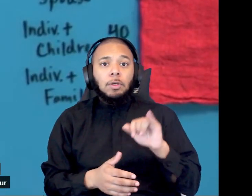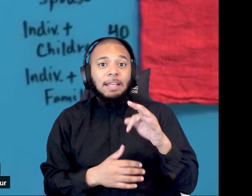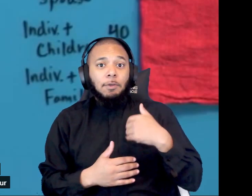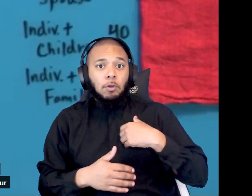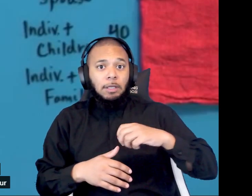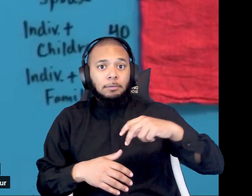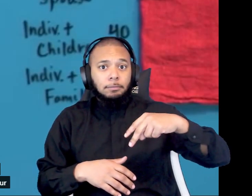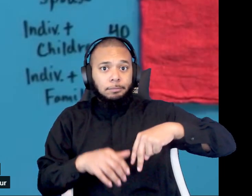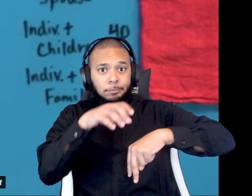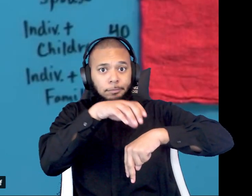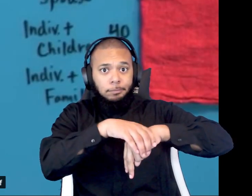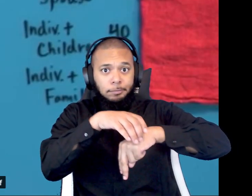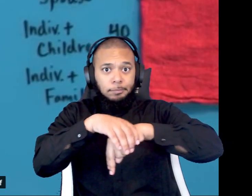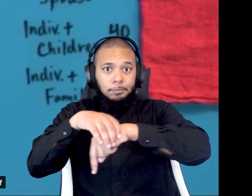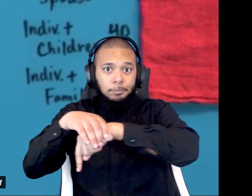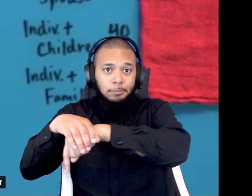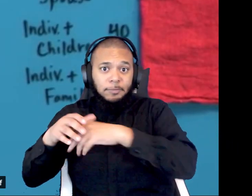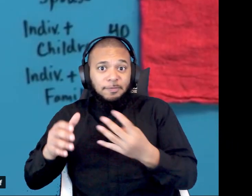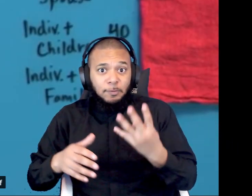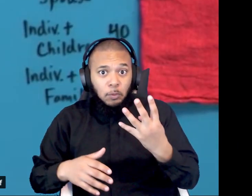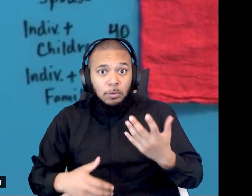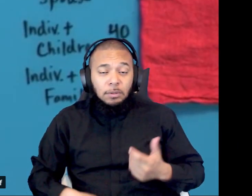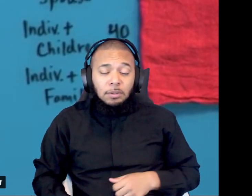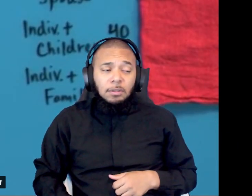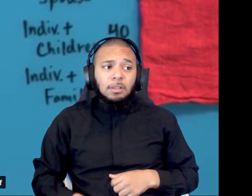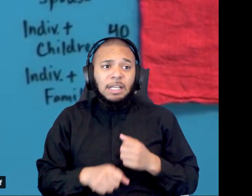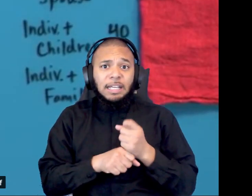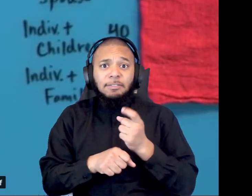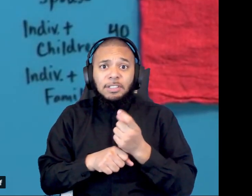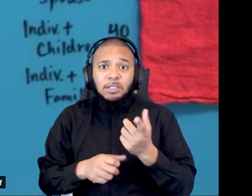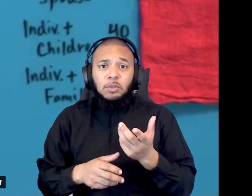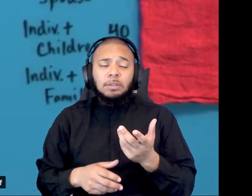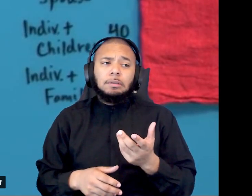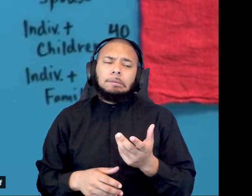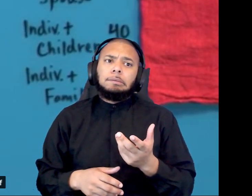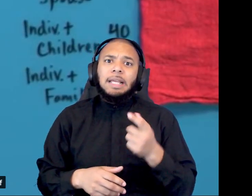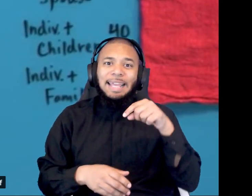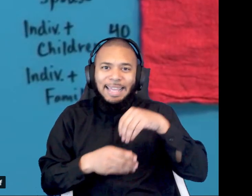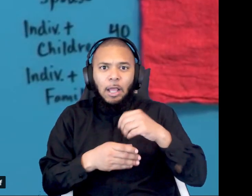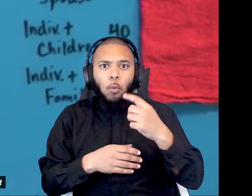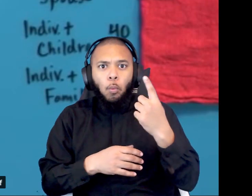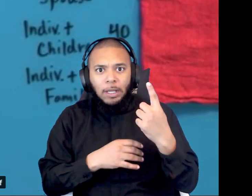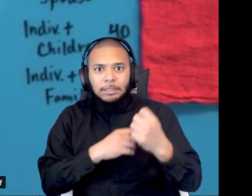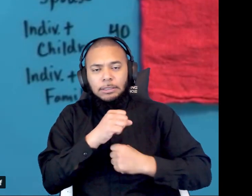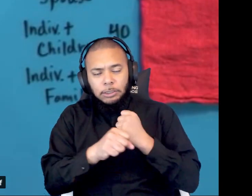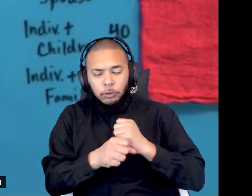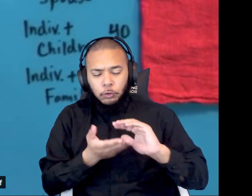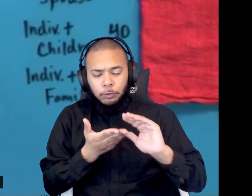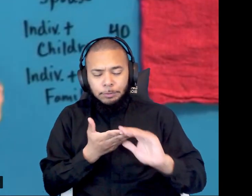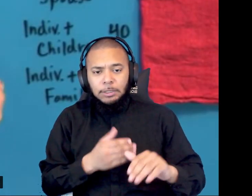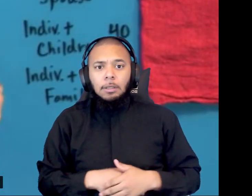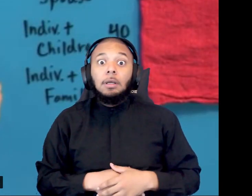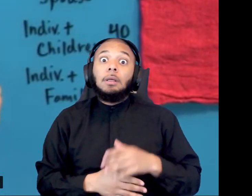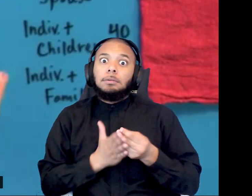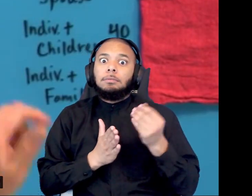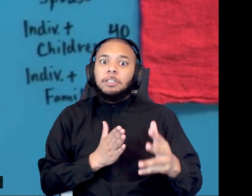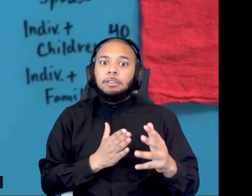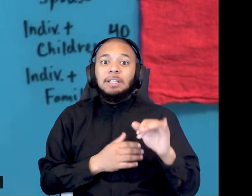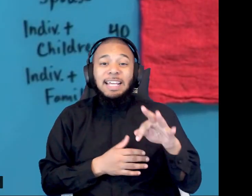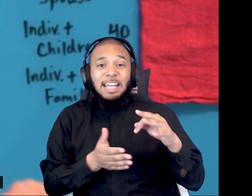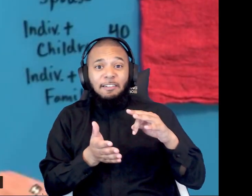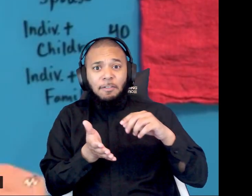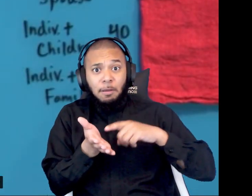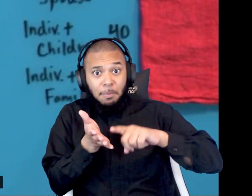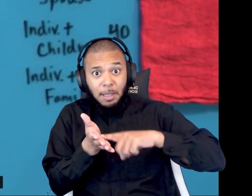2 crown, 3 crown, 4 crown in a year, right, that would be super expensive. If they covered half of that,